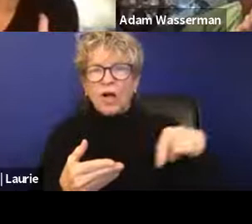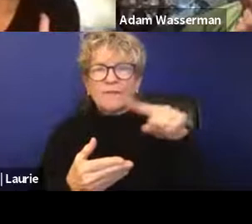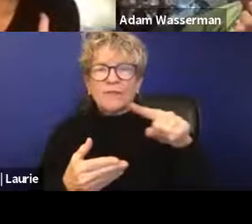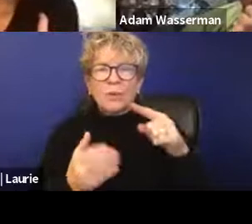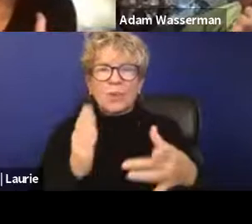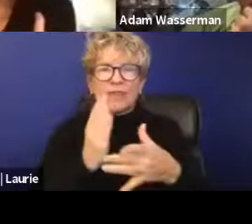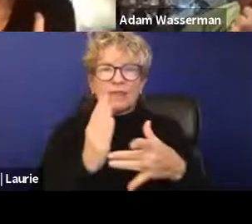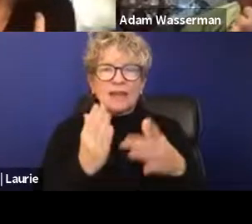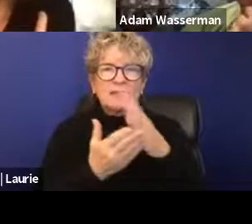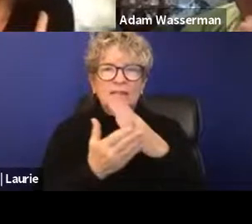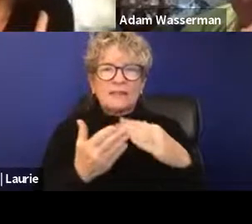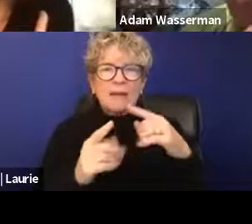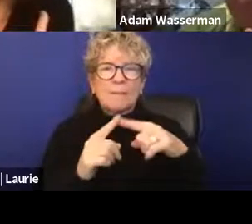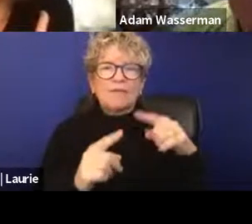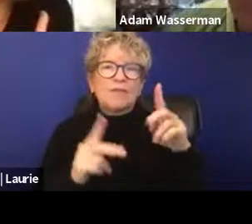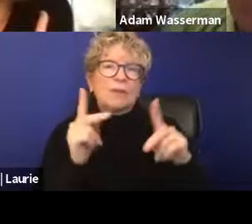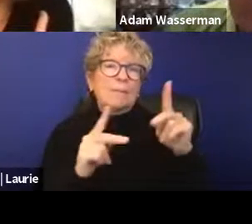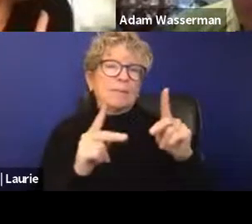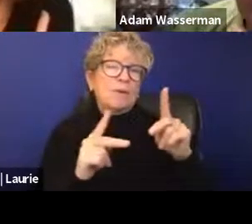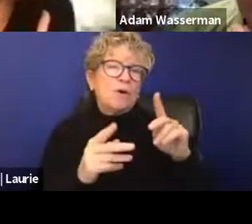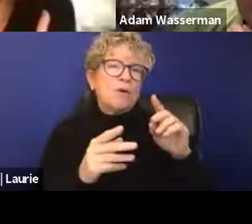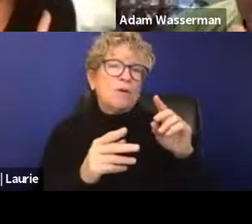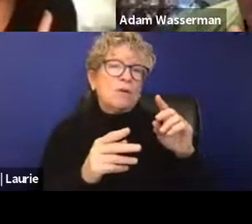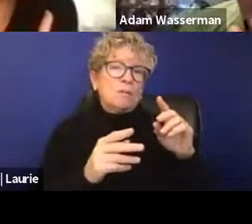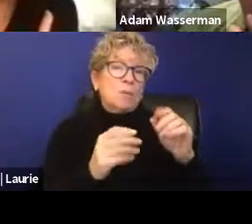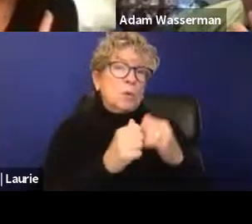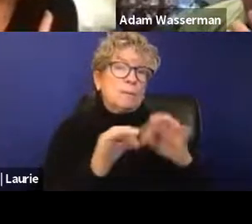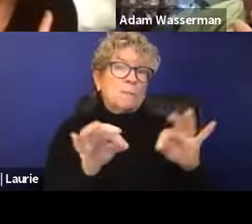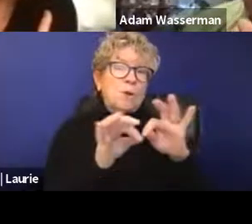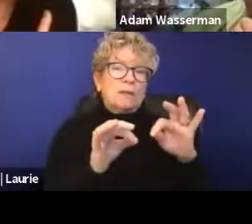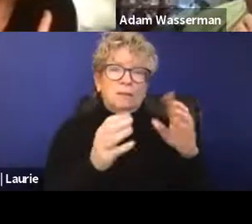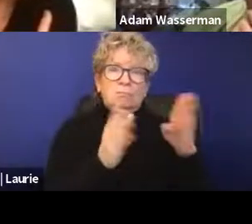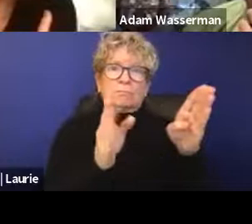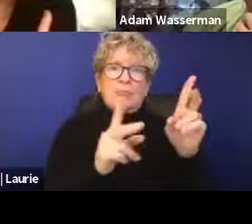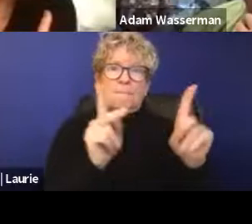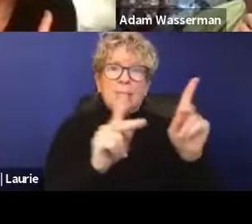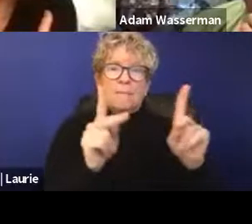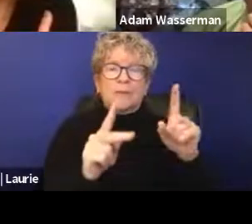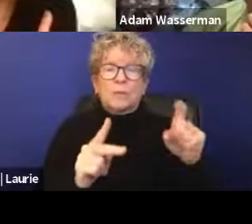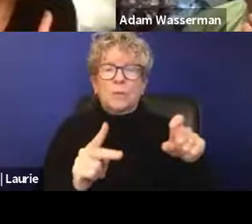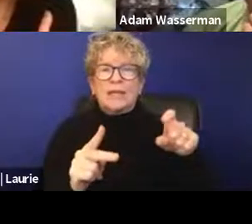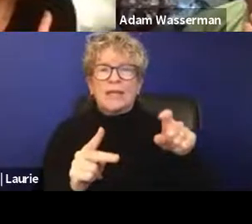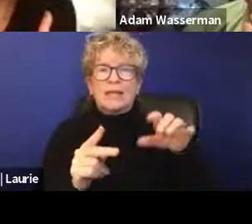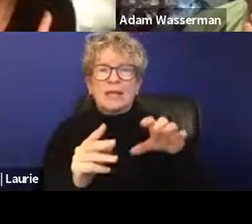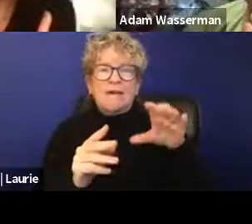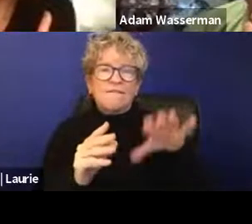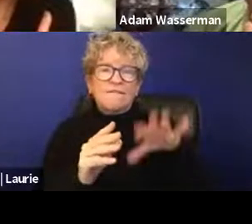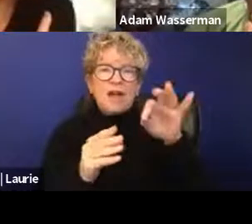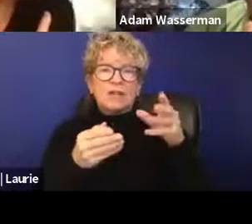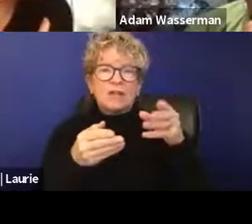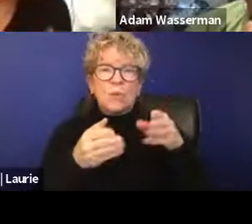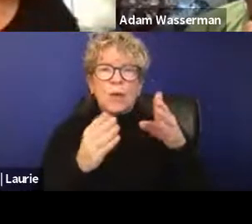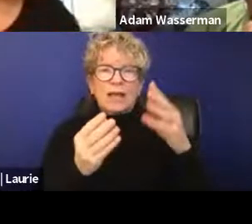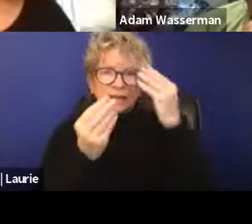but as committee members and most importantly to the public. We need to find ways to communicate the information in this assessment